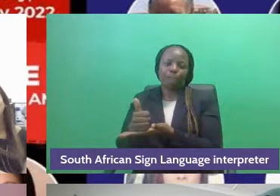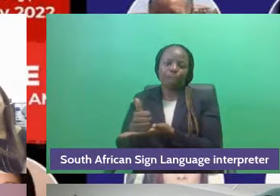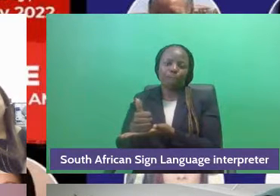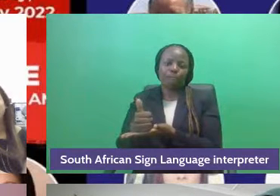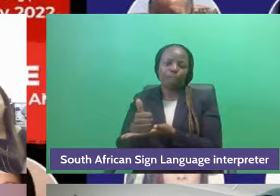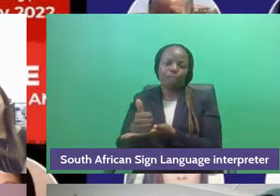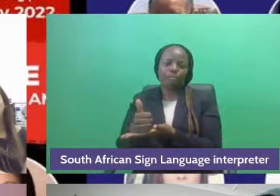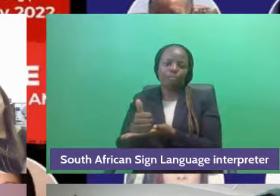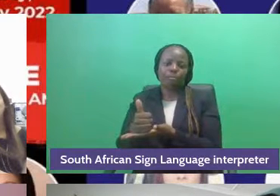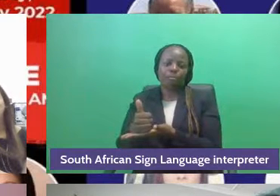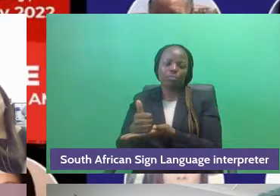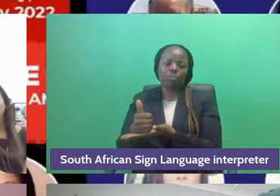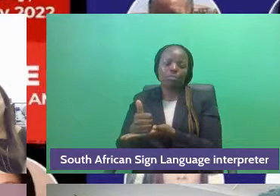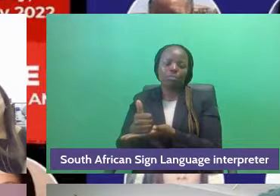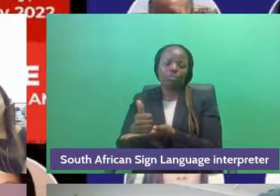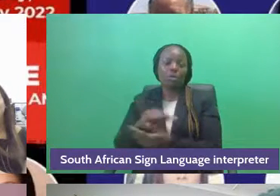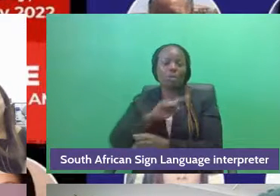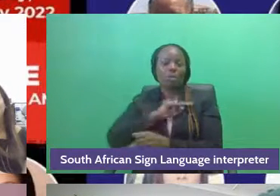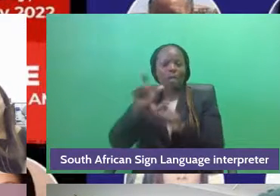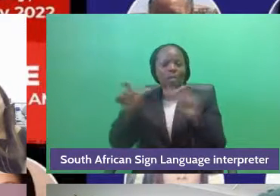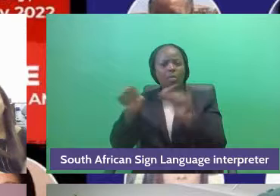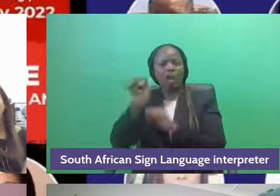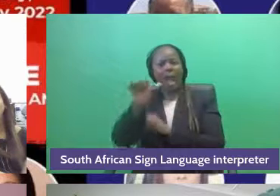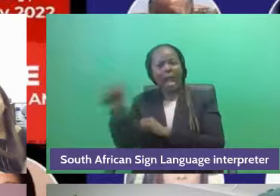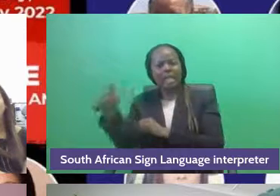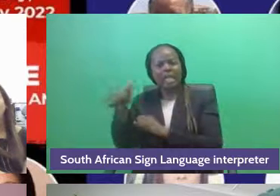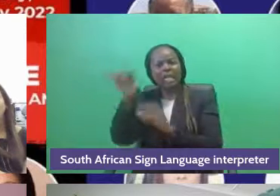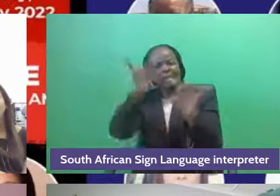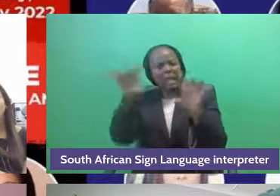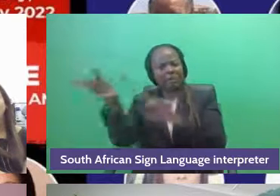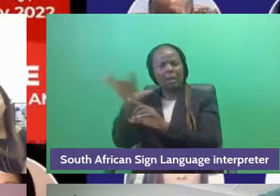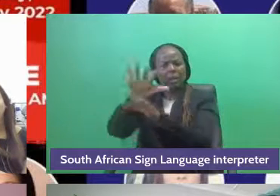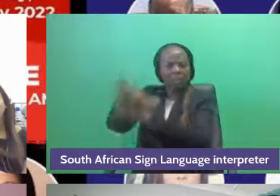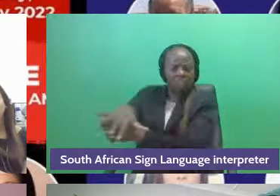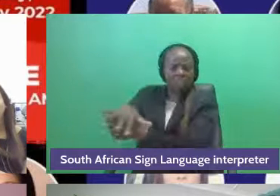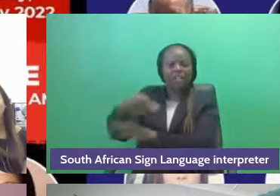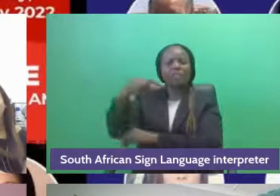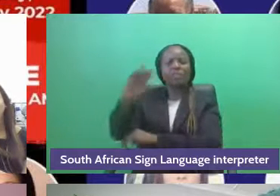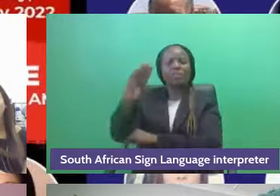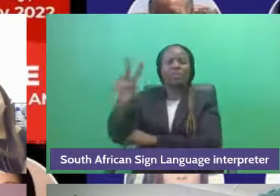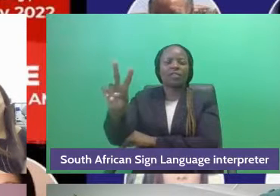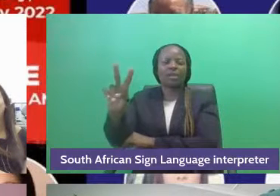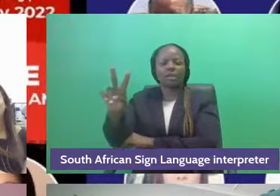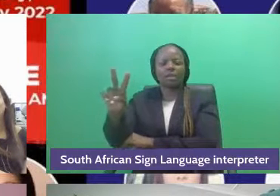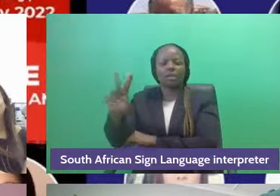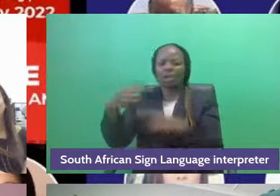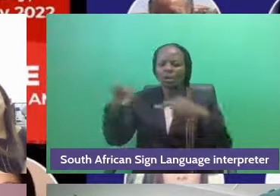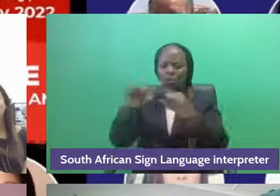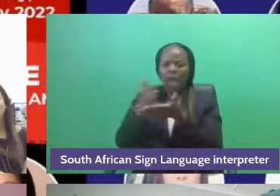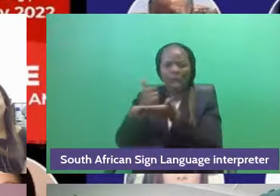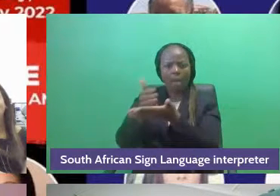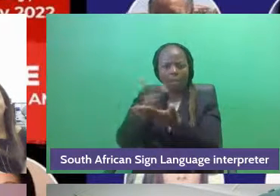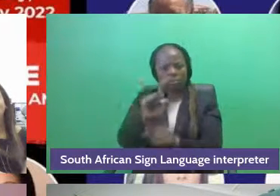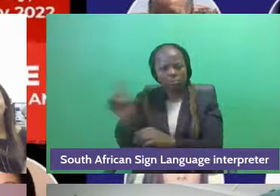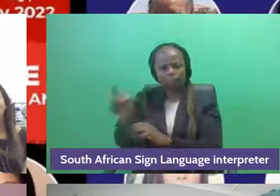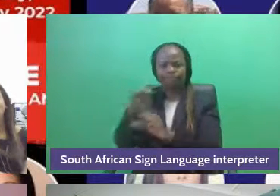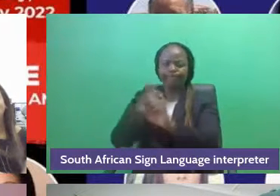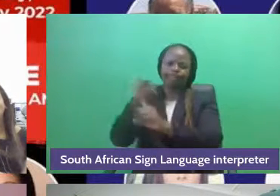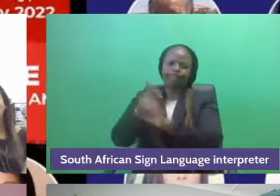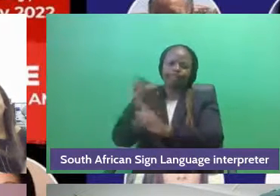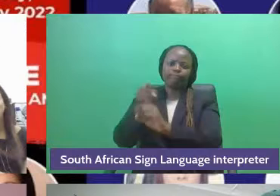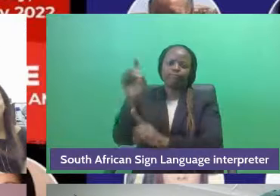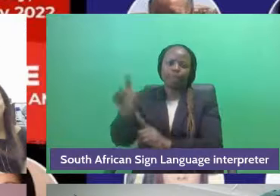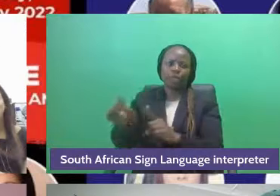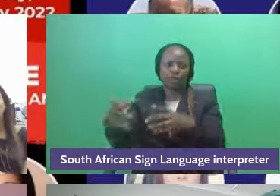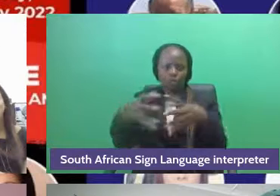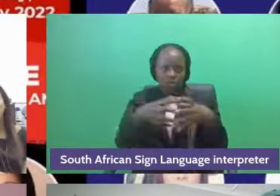are vulnerable groups who are suffering or who are experiencing GBV, we must take action and fight and come together